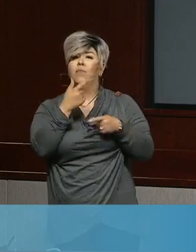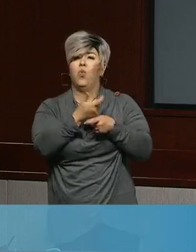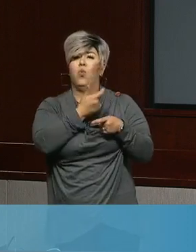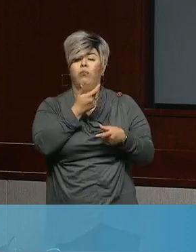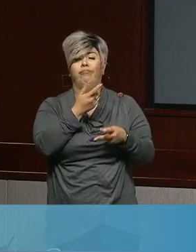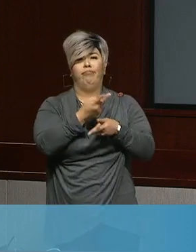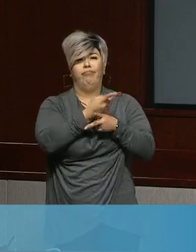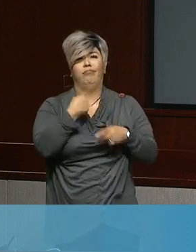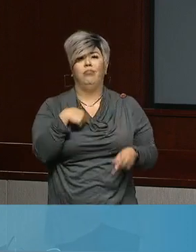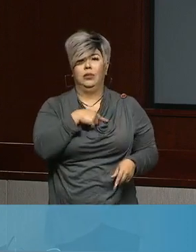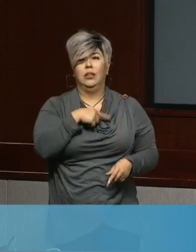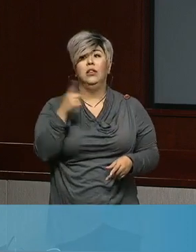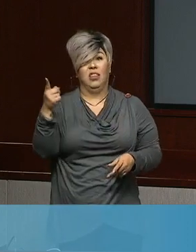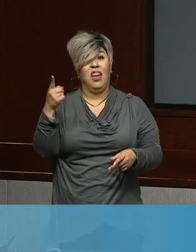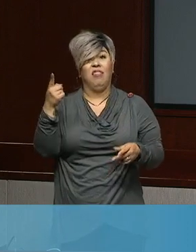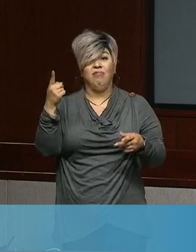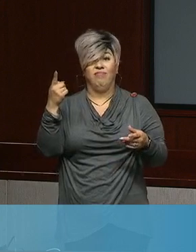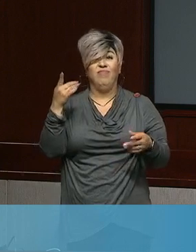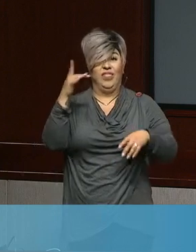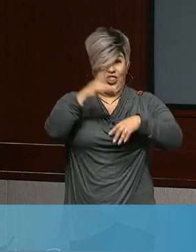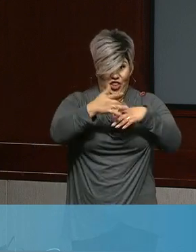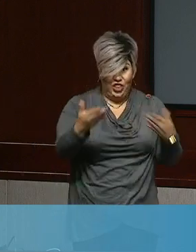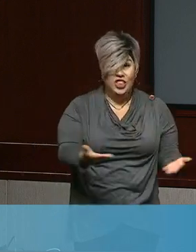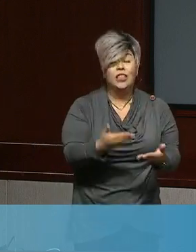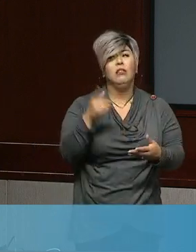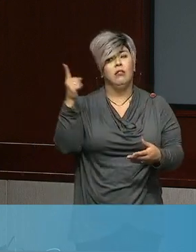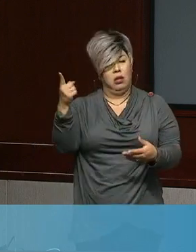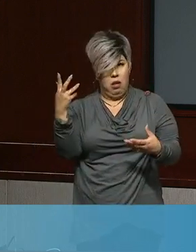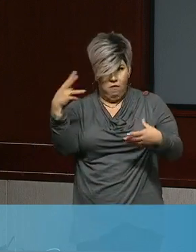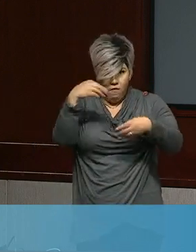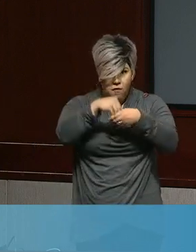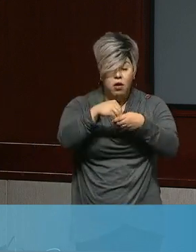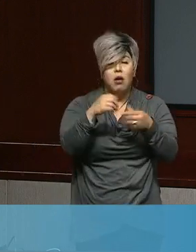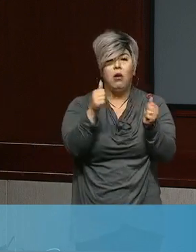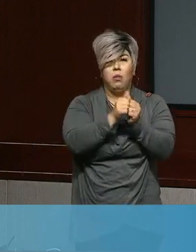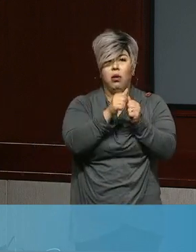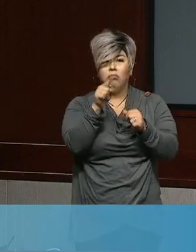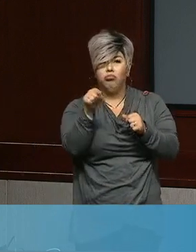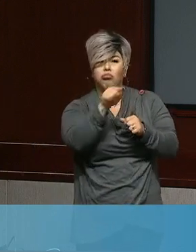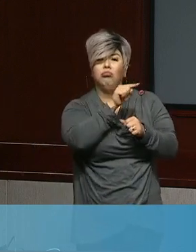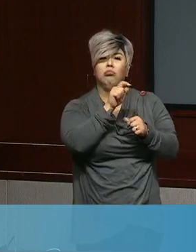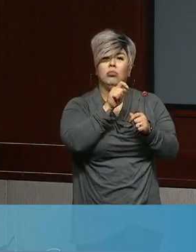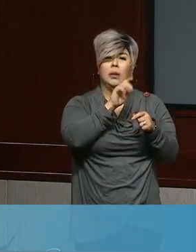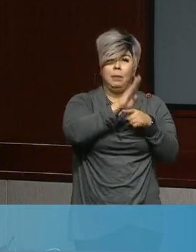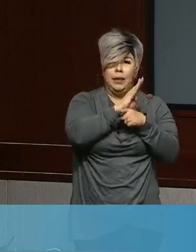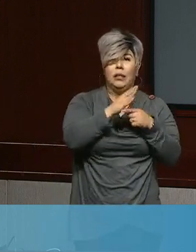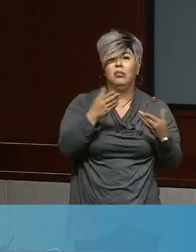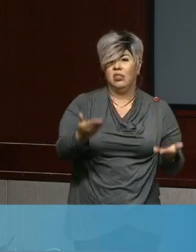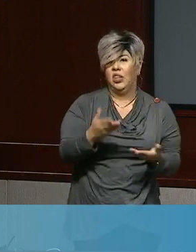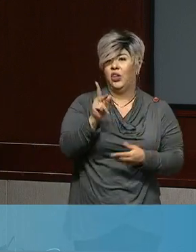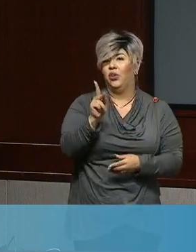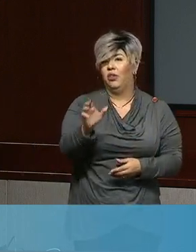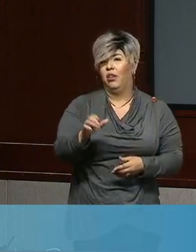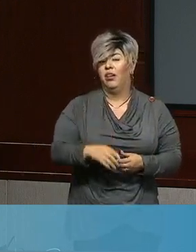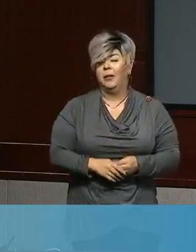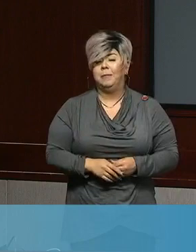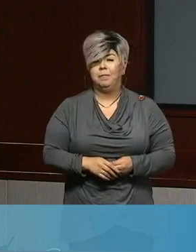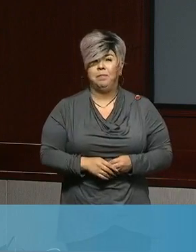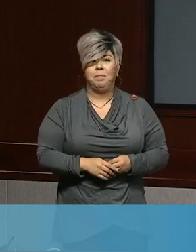County and that they are engaging with businesses here in Kern County.